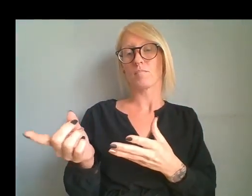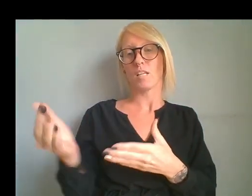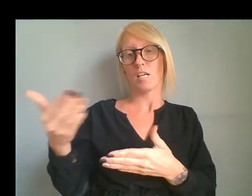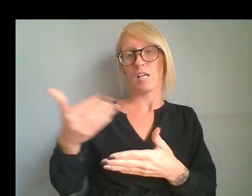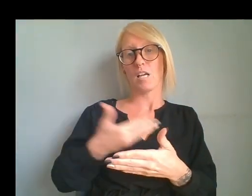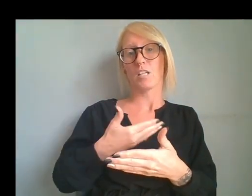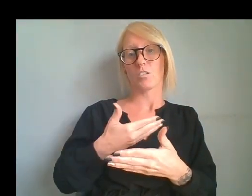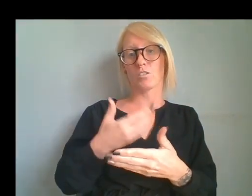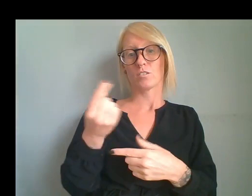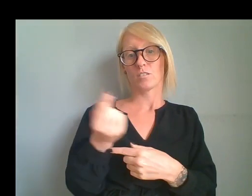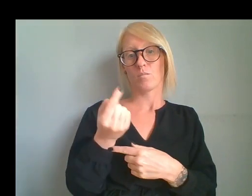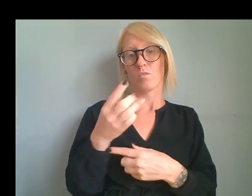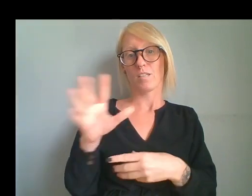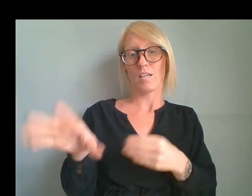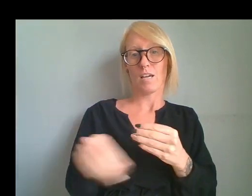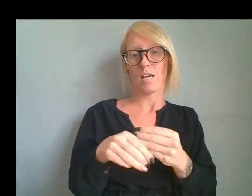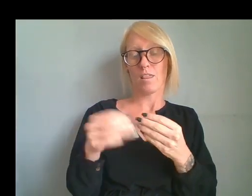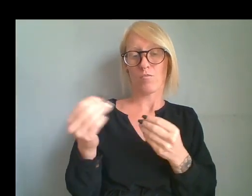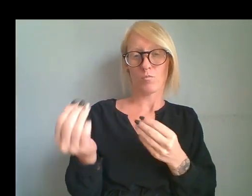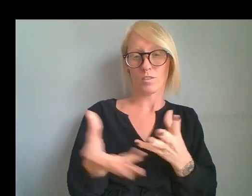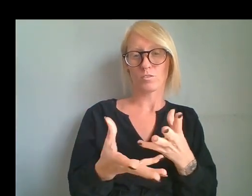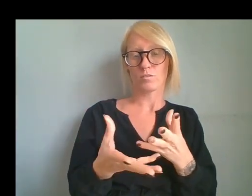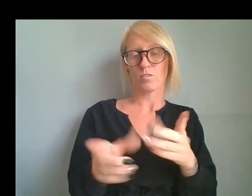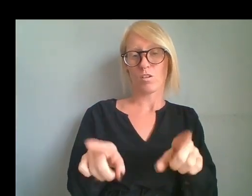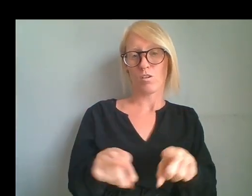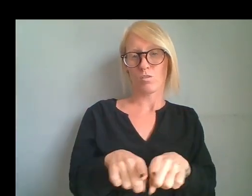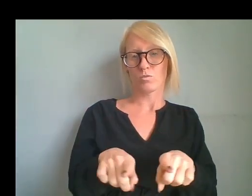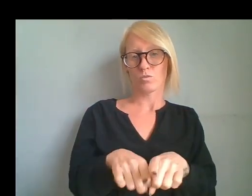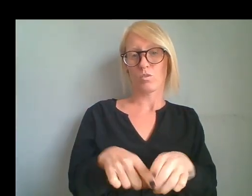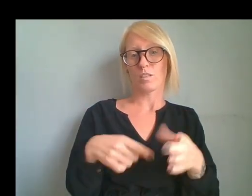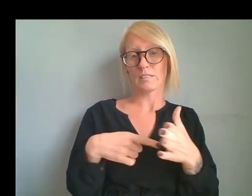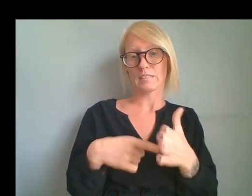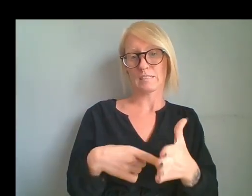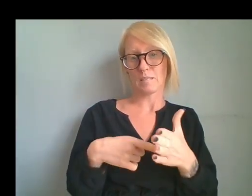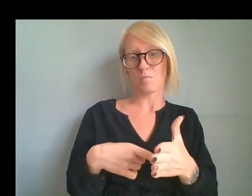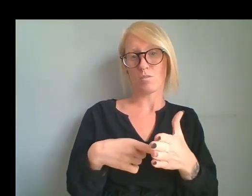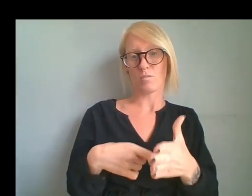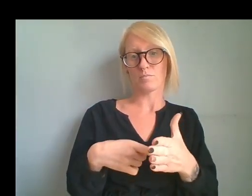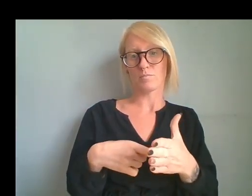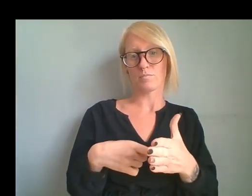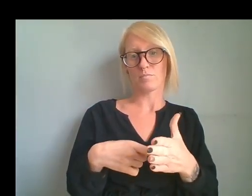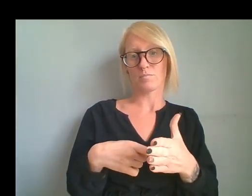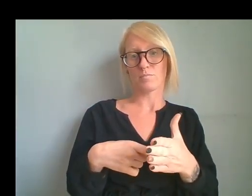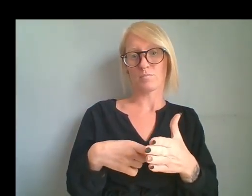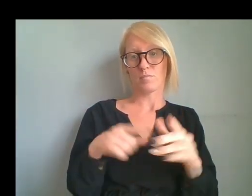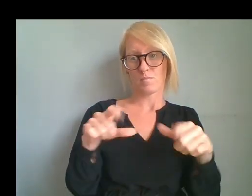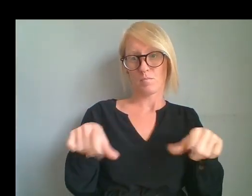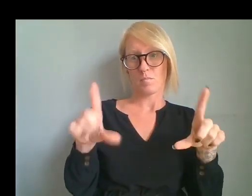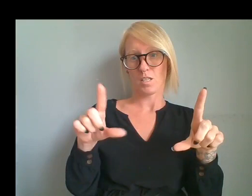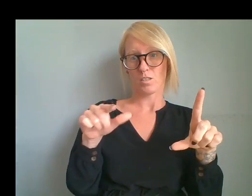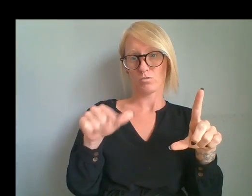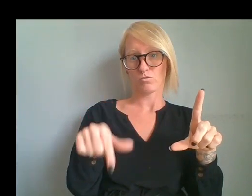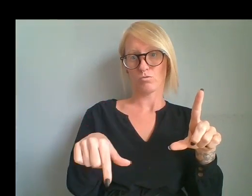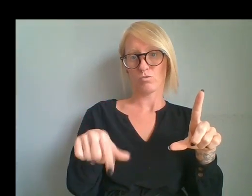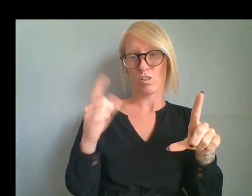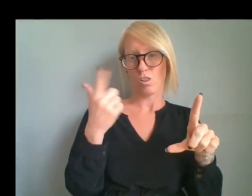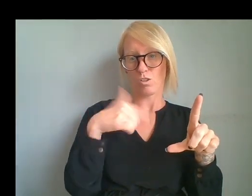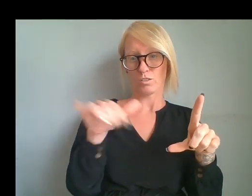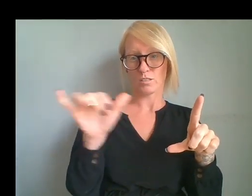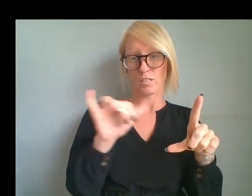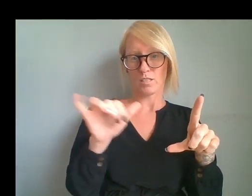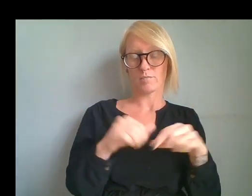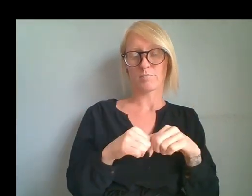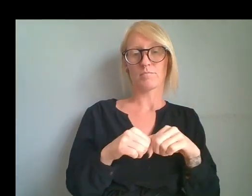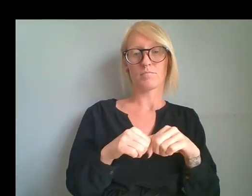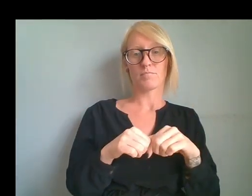County. We put that information on there as well. So just an example of what our page looks like. And